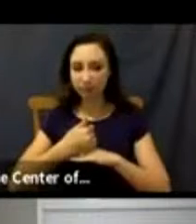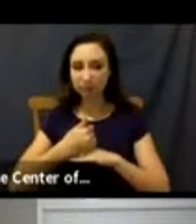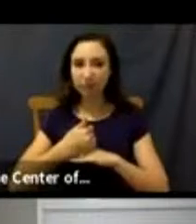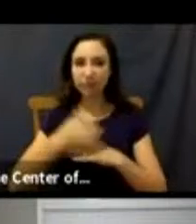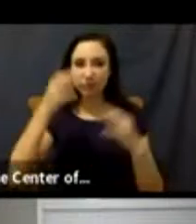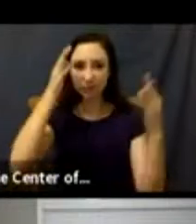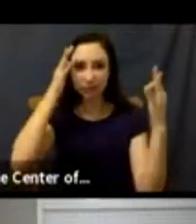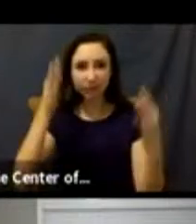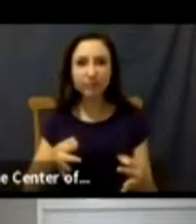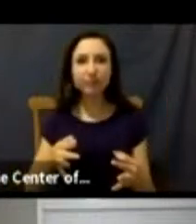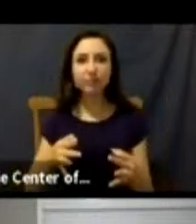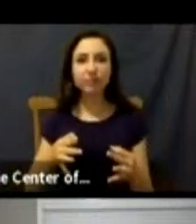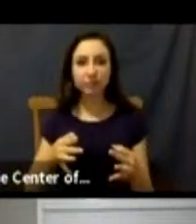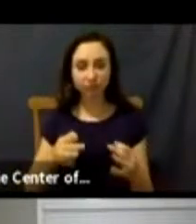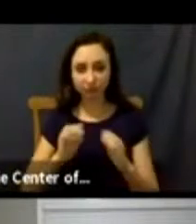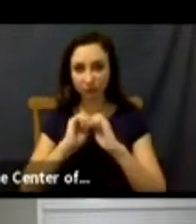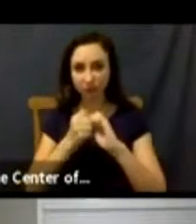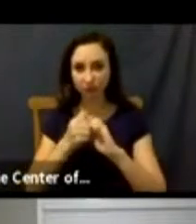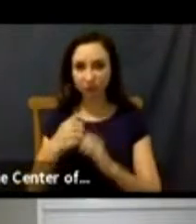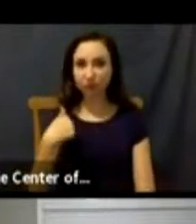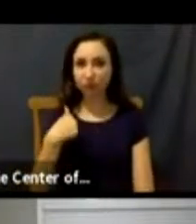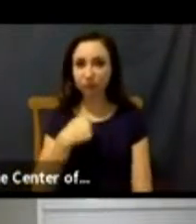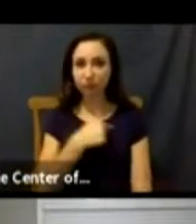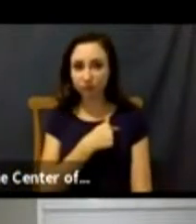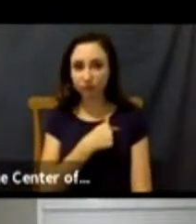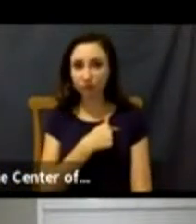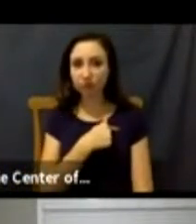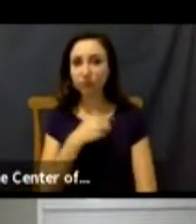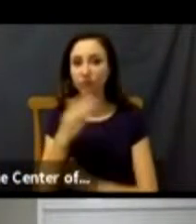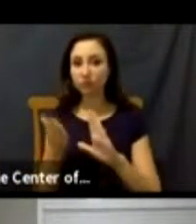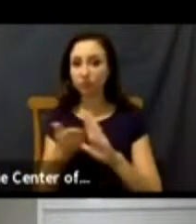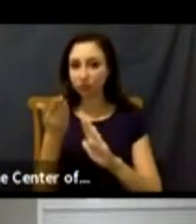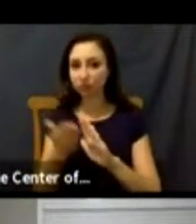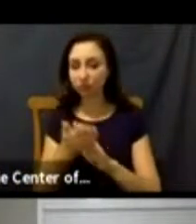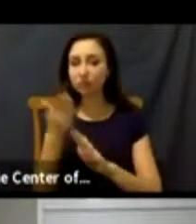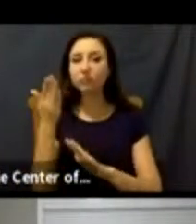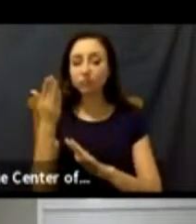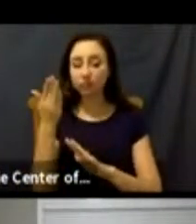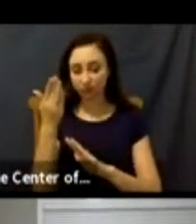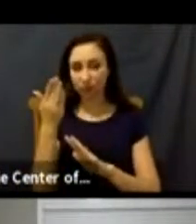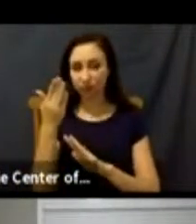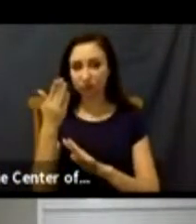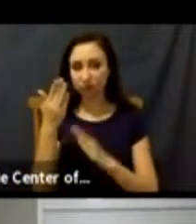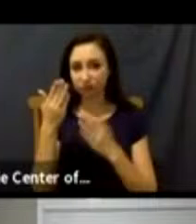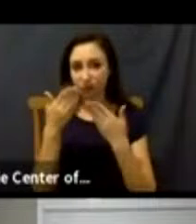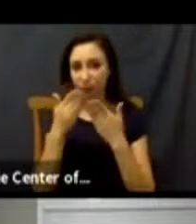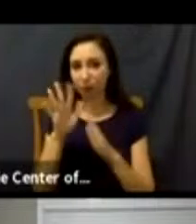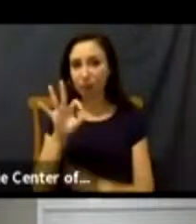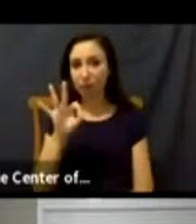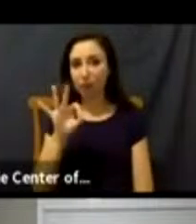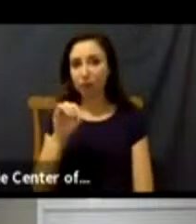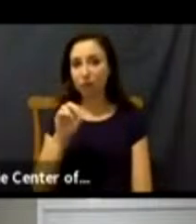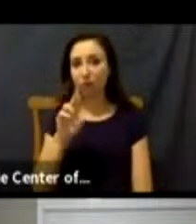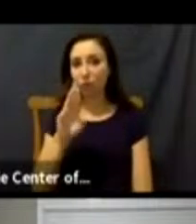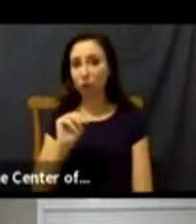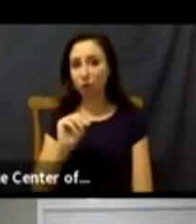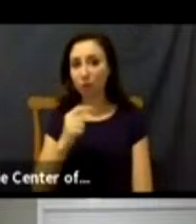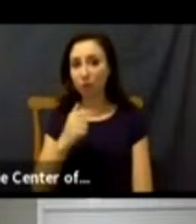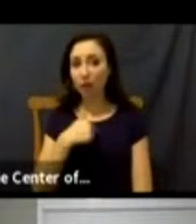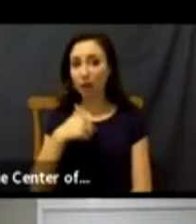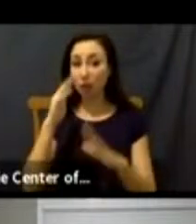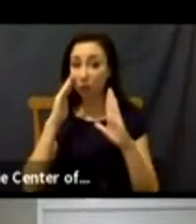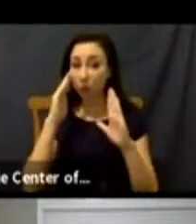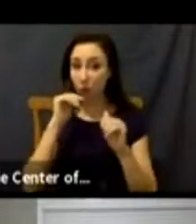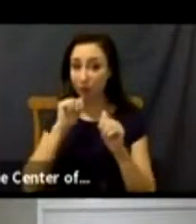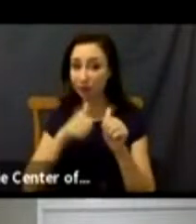determine how we conduct a public forum. And so I'm hoping to follow up on that, on